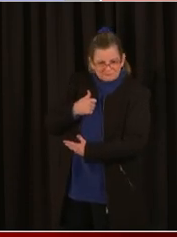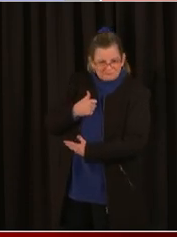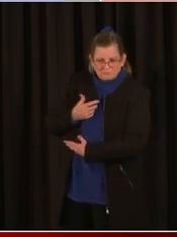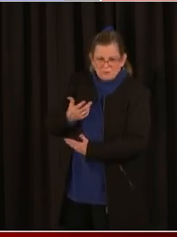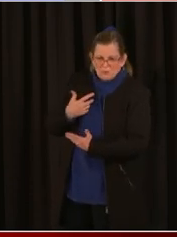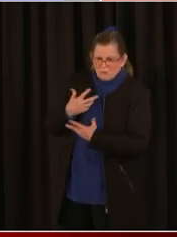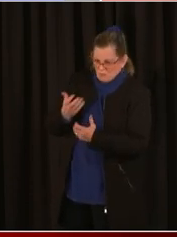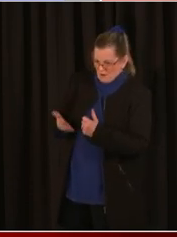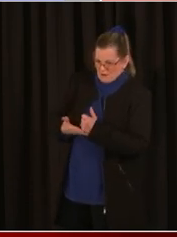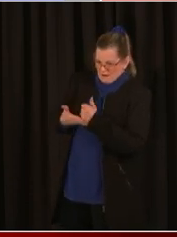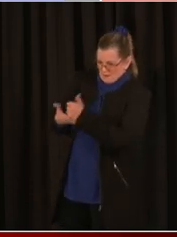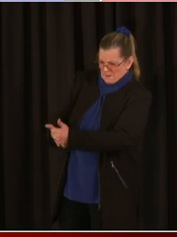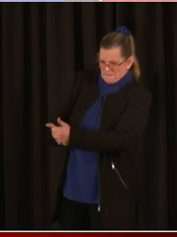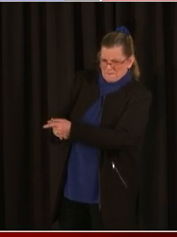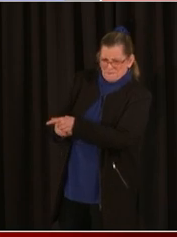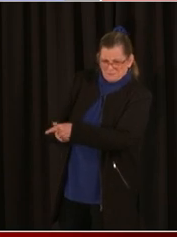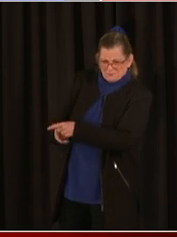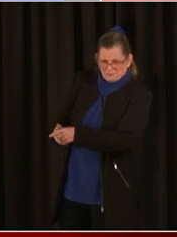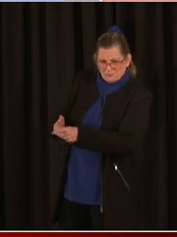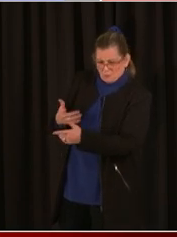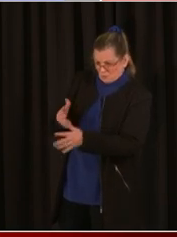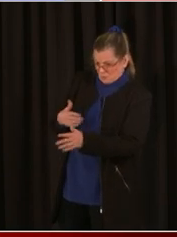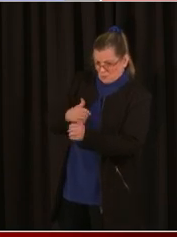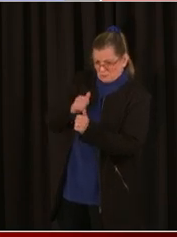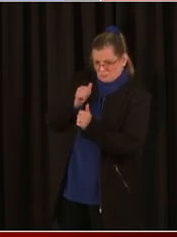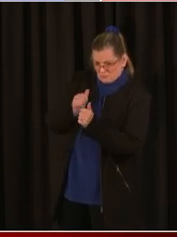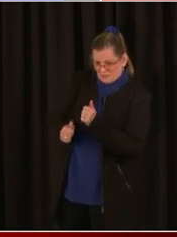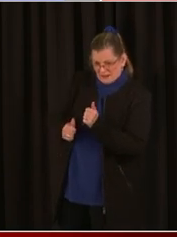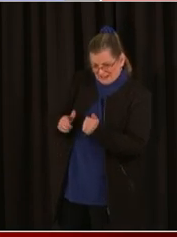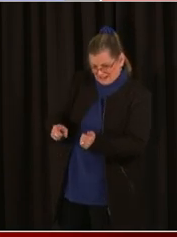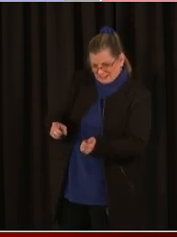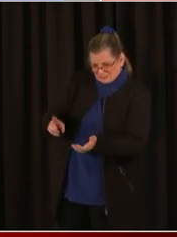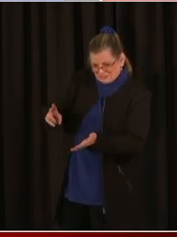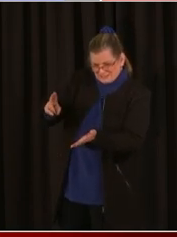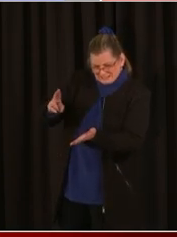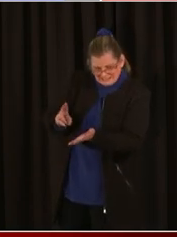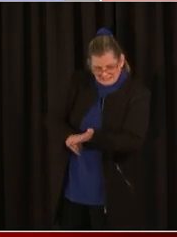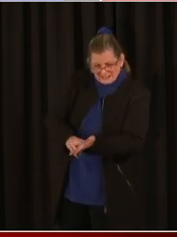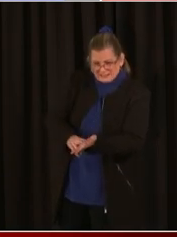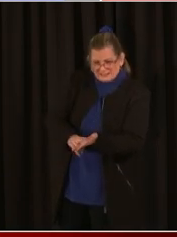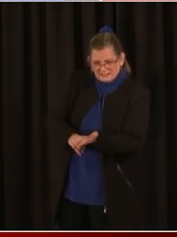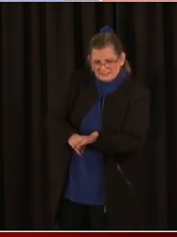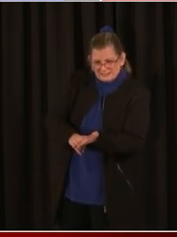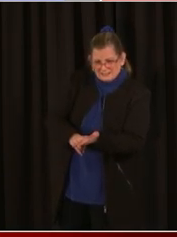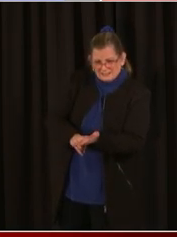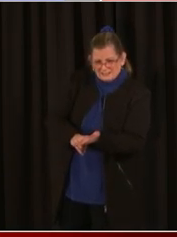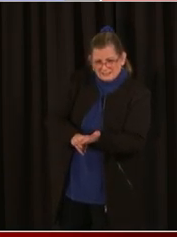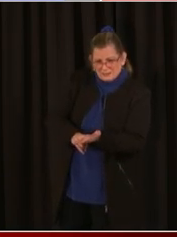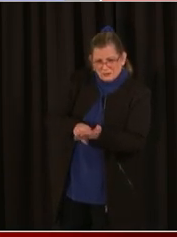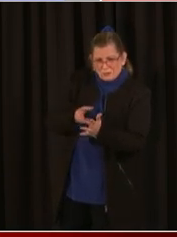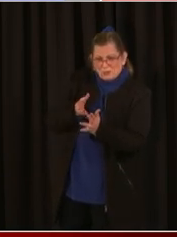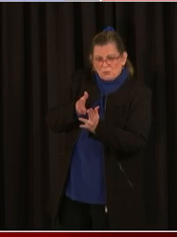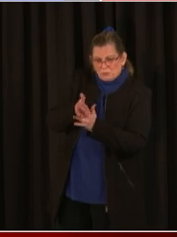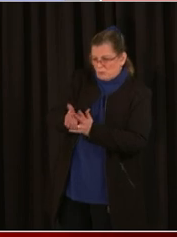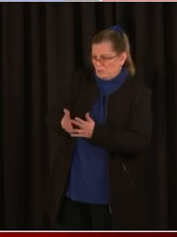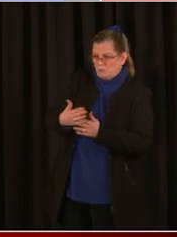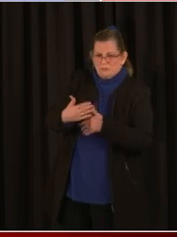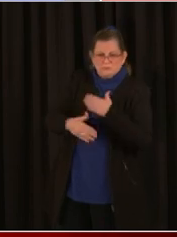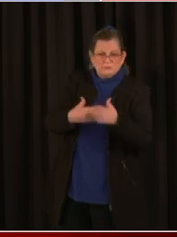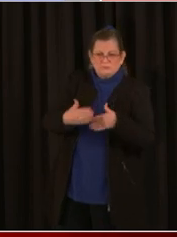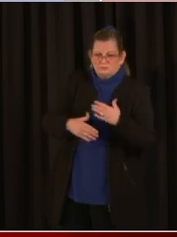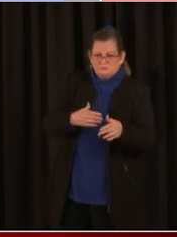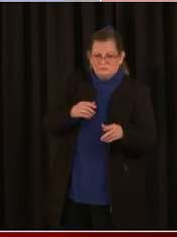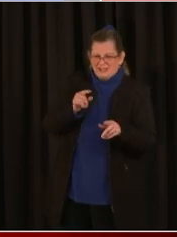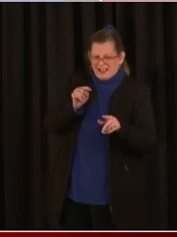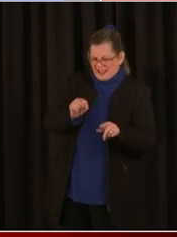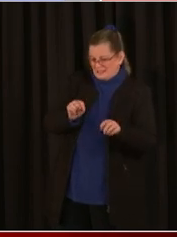the law, what we pass and the mayor signs has to be has to go through the full process. We can do